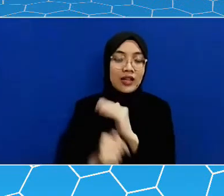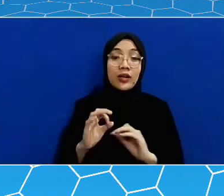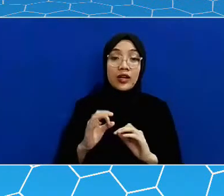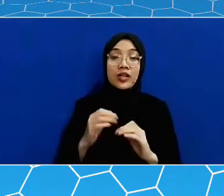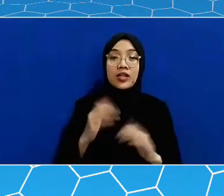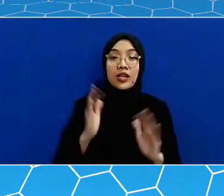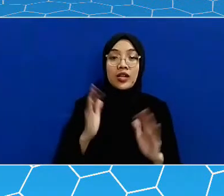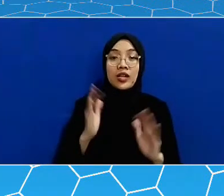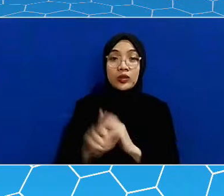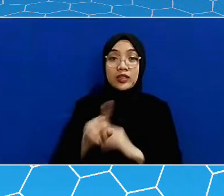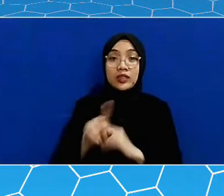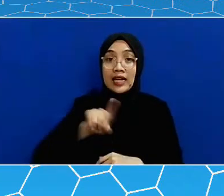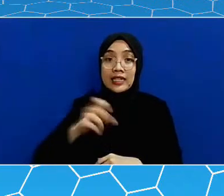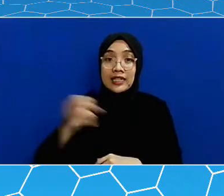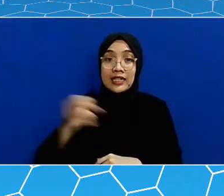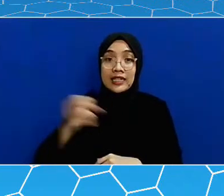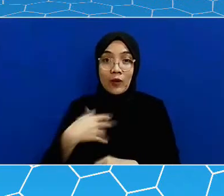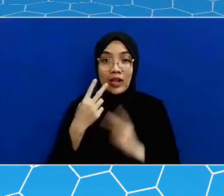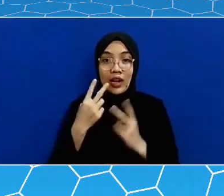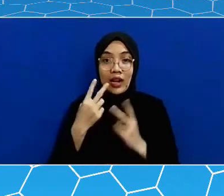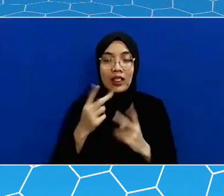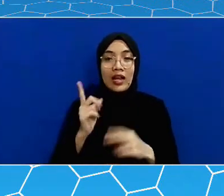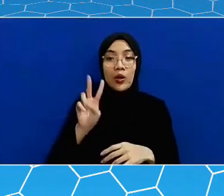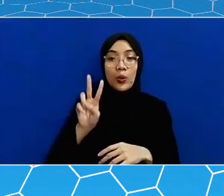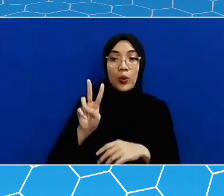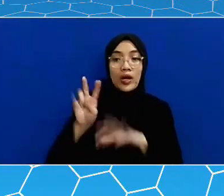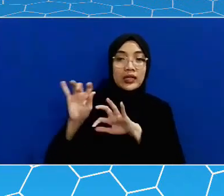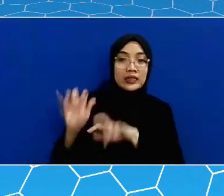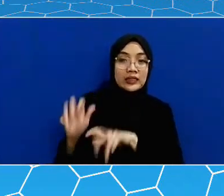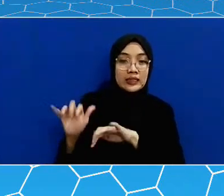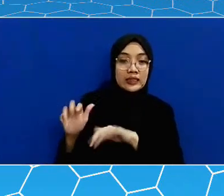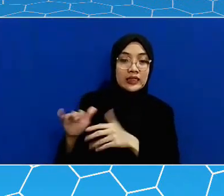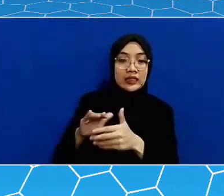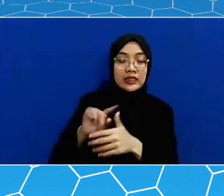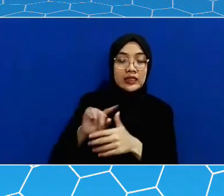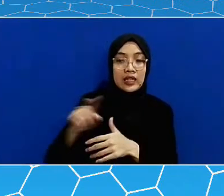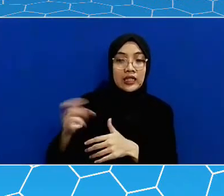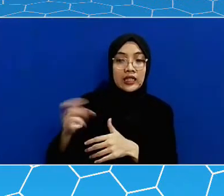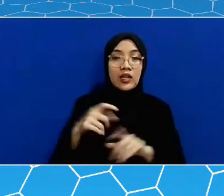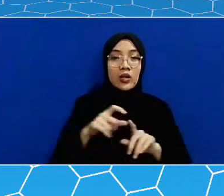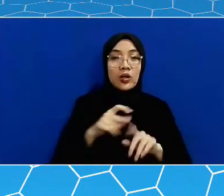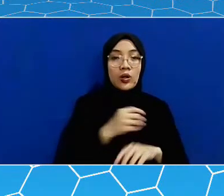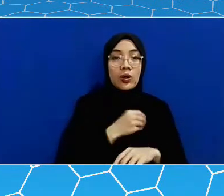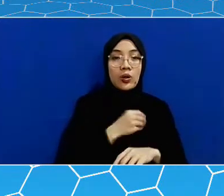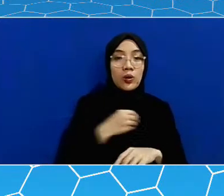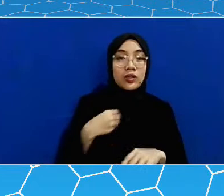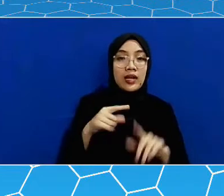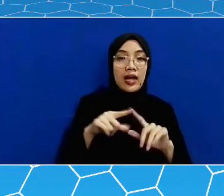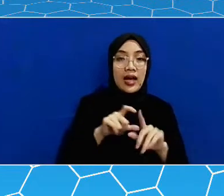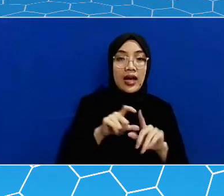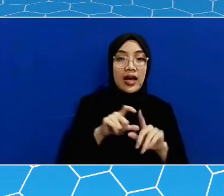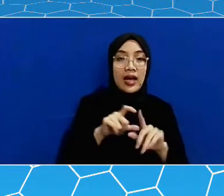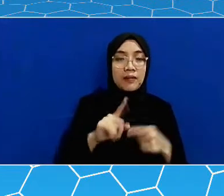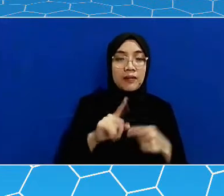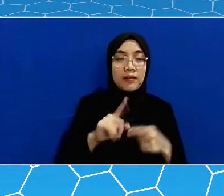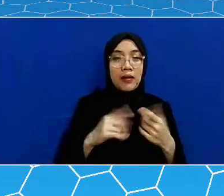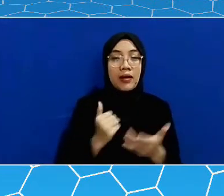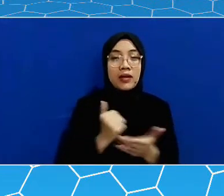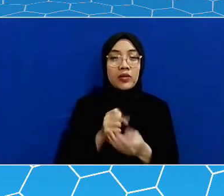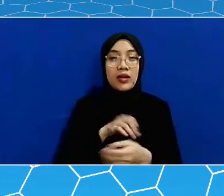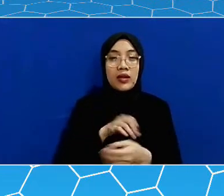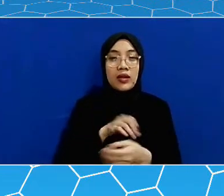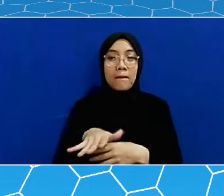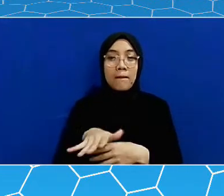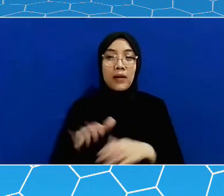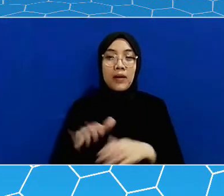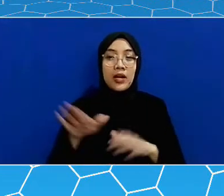in the box from Dr. Addy, both from Dr. Addy. The first one is, what has been the impact of lockdowns worldwide on